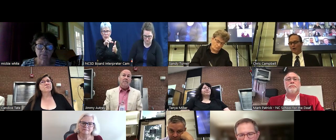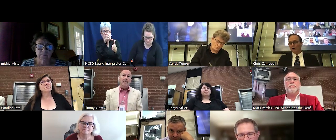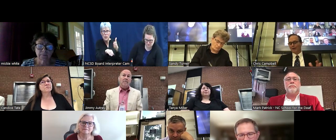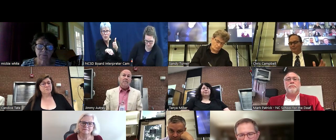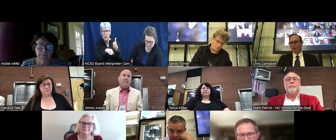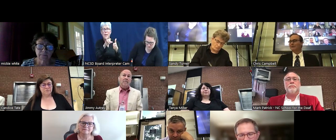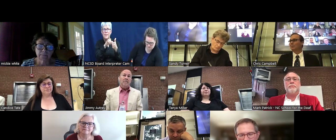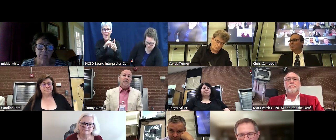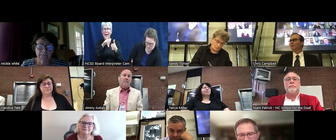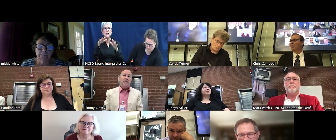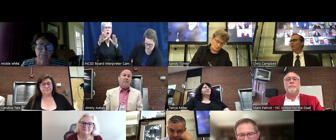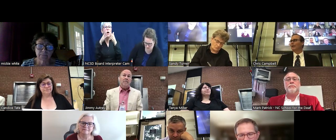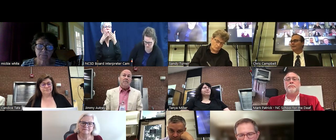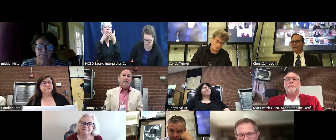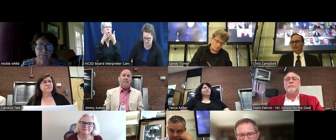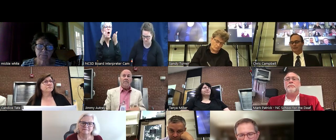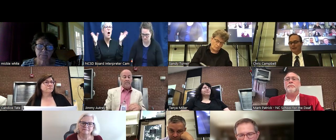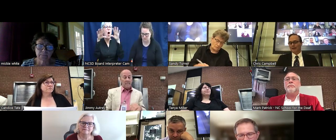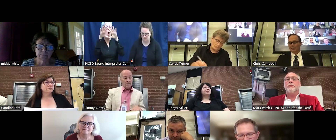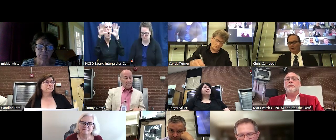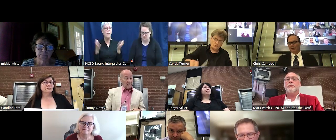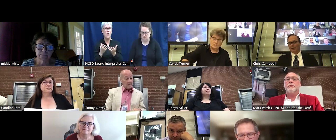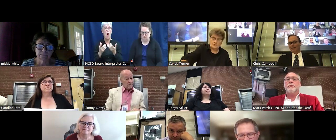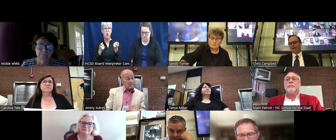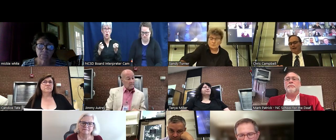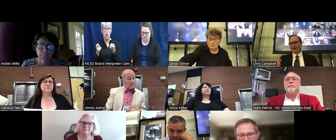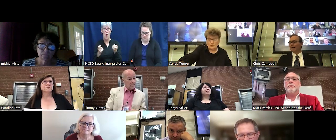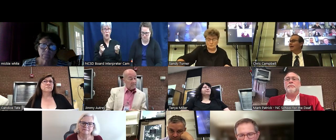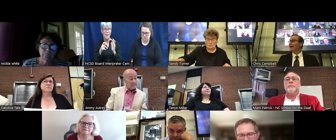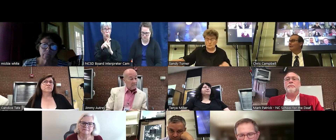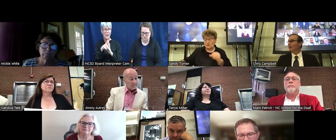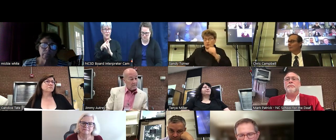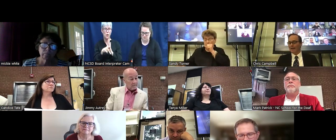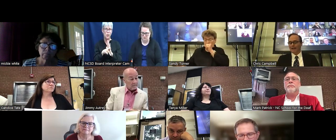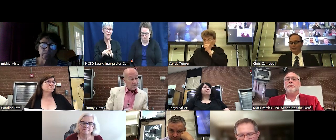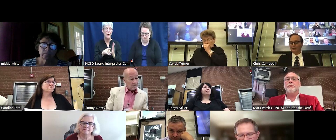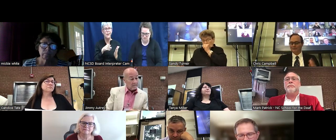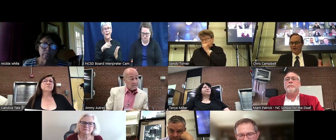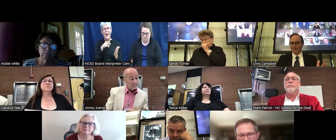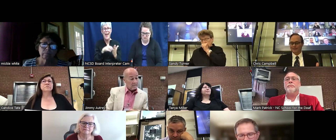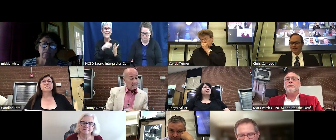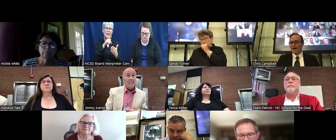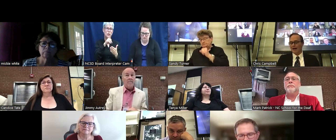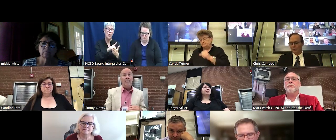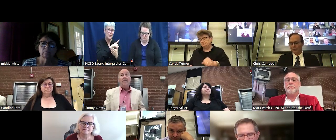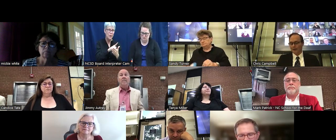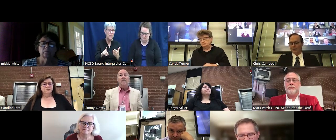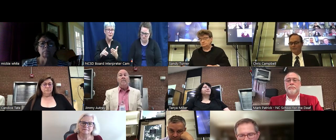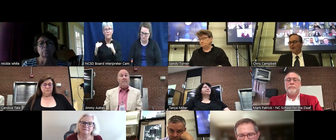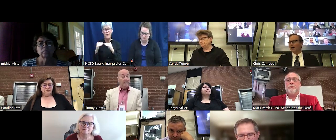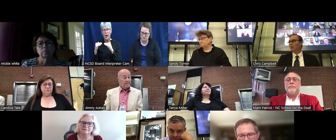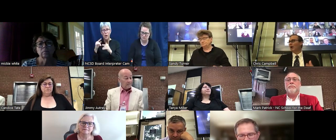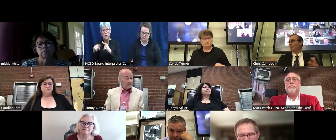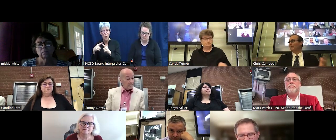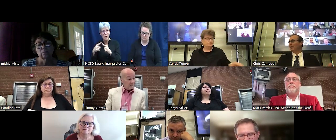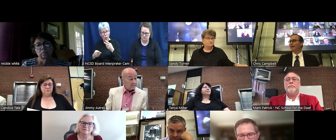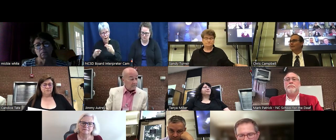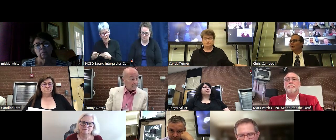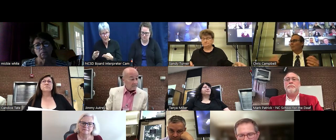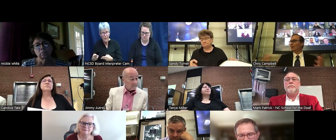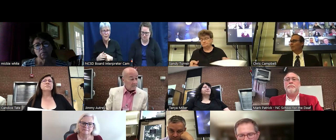overall governing principles of the organization. There are things like anti-discrimination, fairness in hiring, following